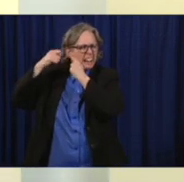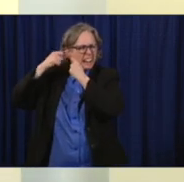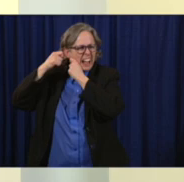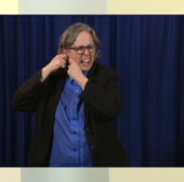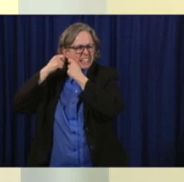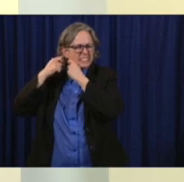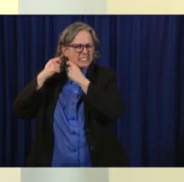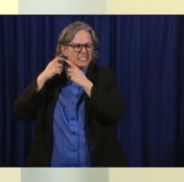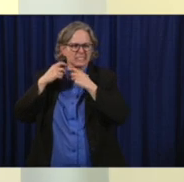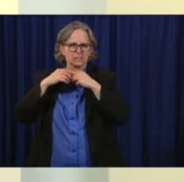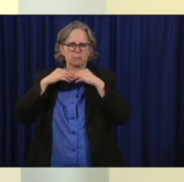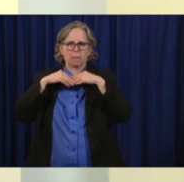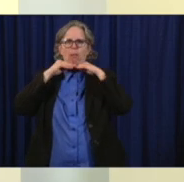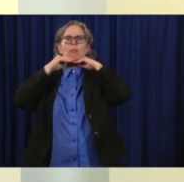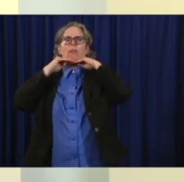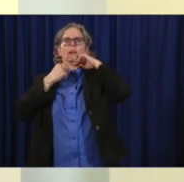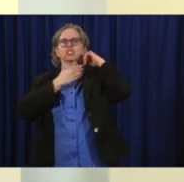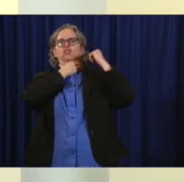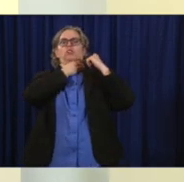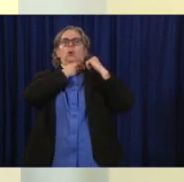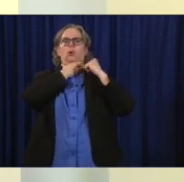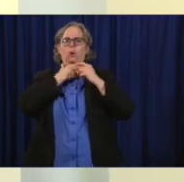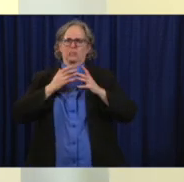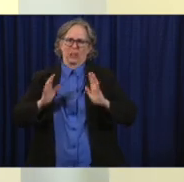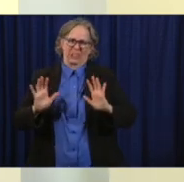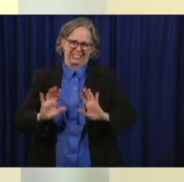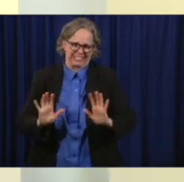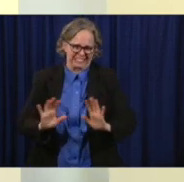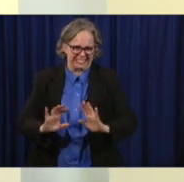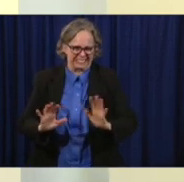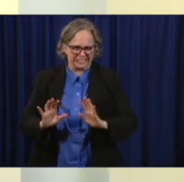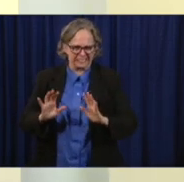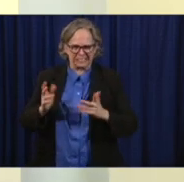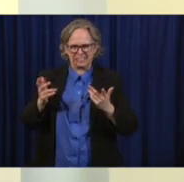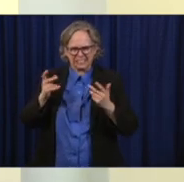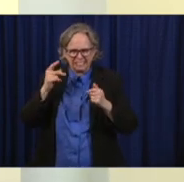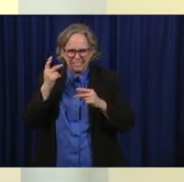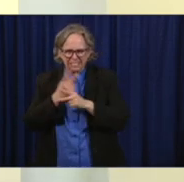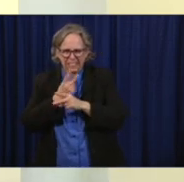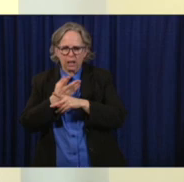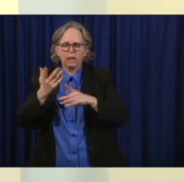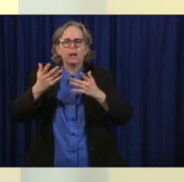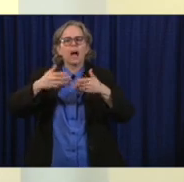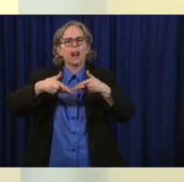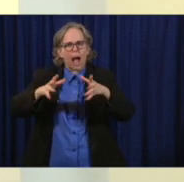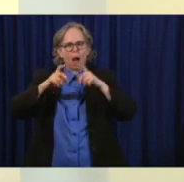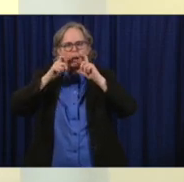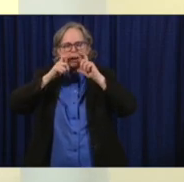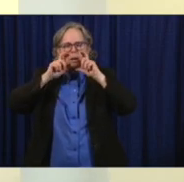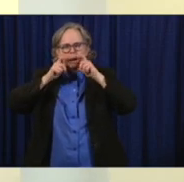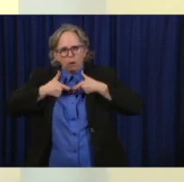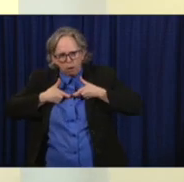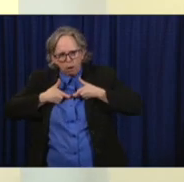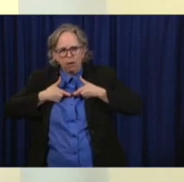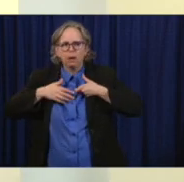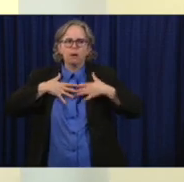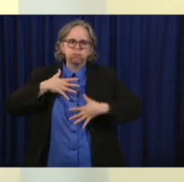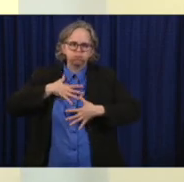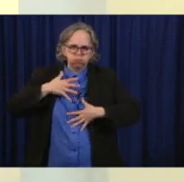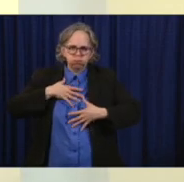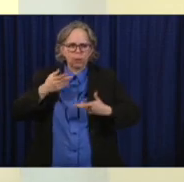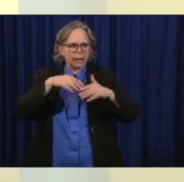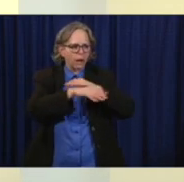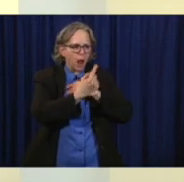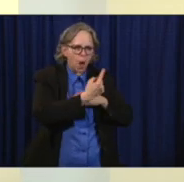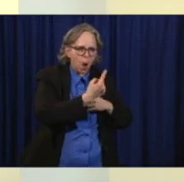wear these comfortably. And if you're like me, you take some breaks where you go places or go outside and take it off, or, you know, in the